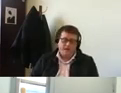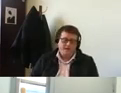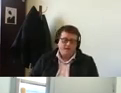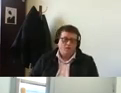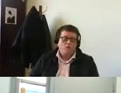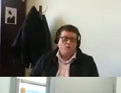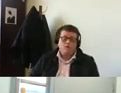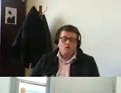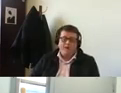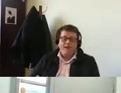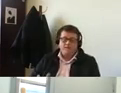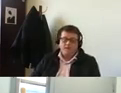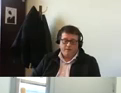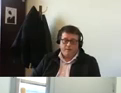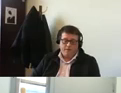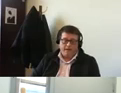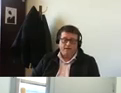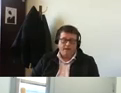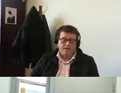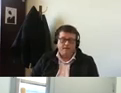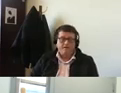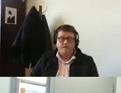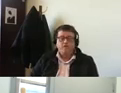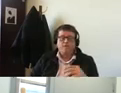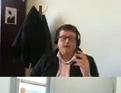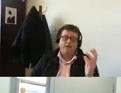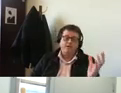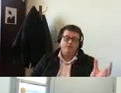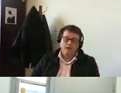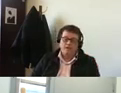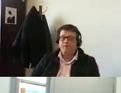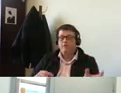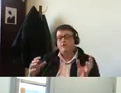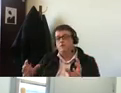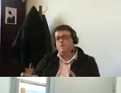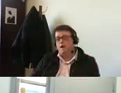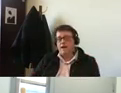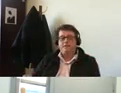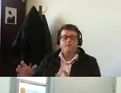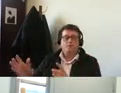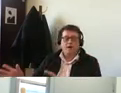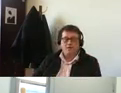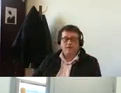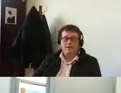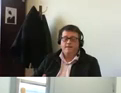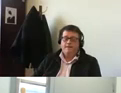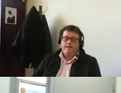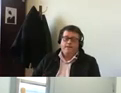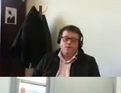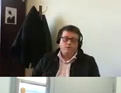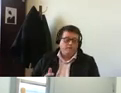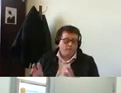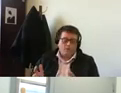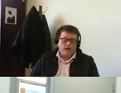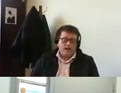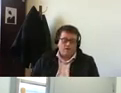capacity or domain-specific capacity. Is a decision related to health or finance or housing